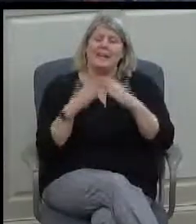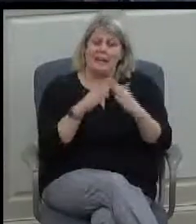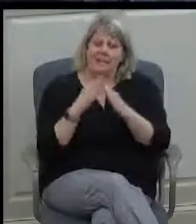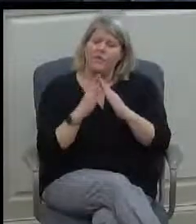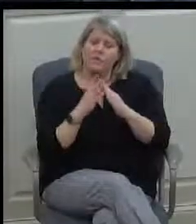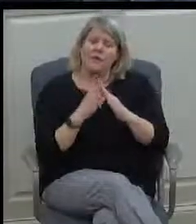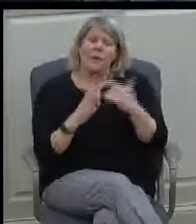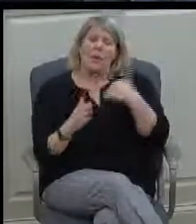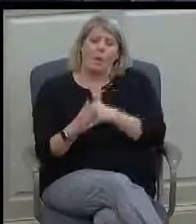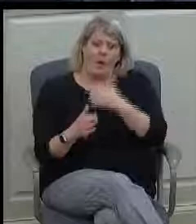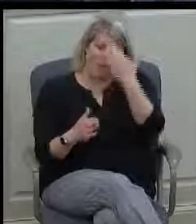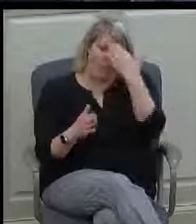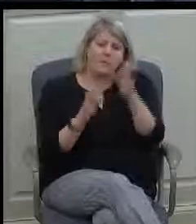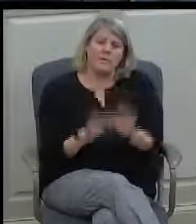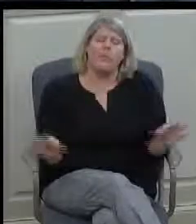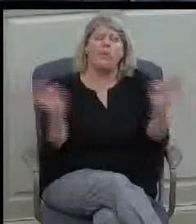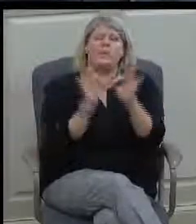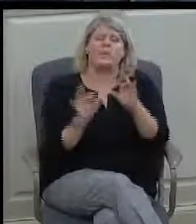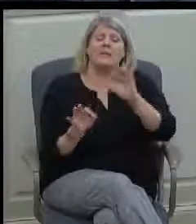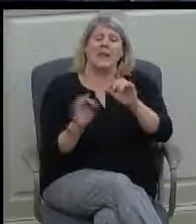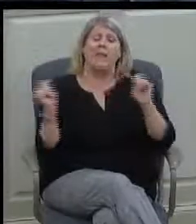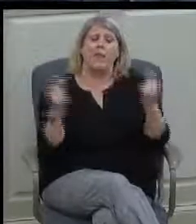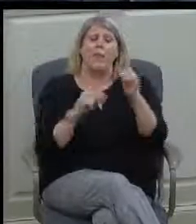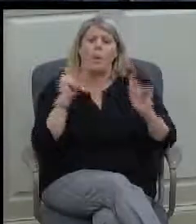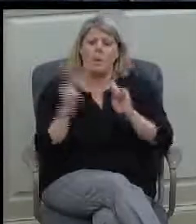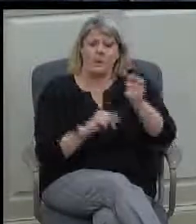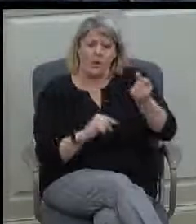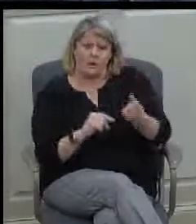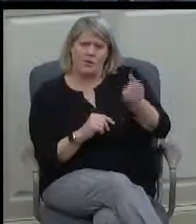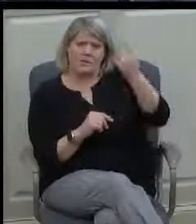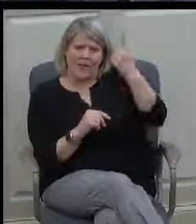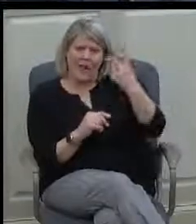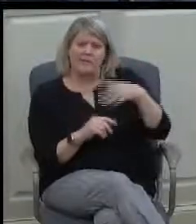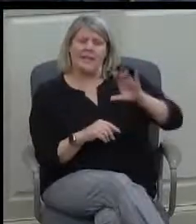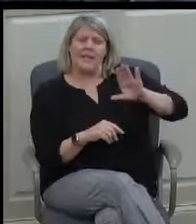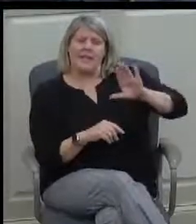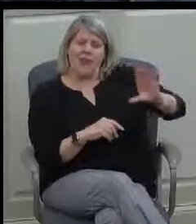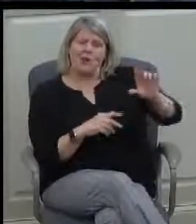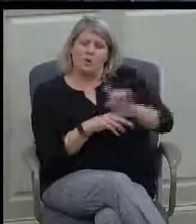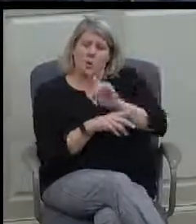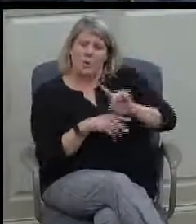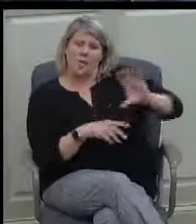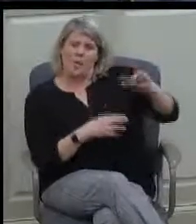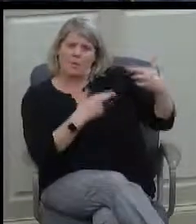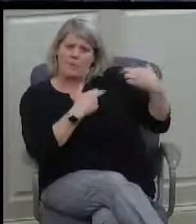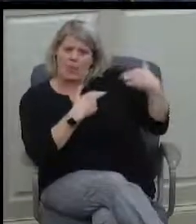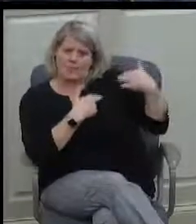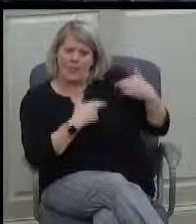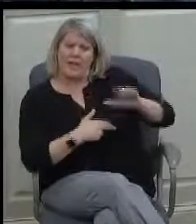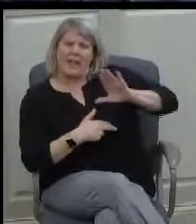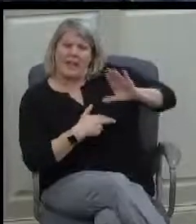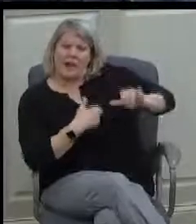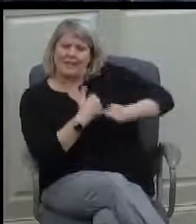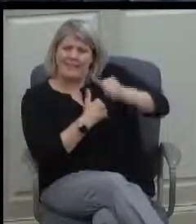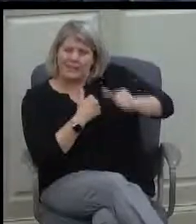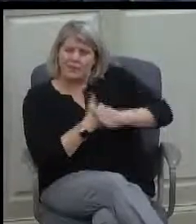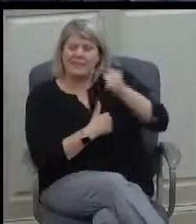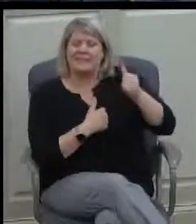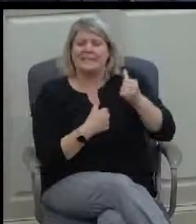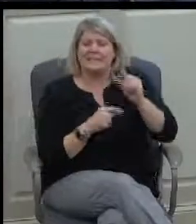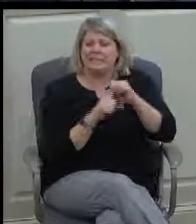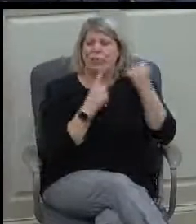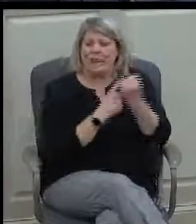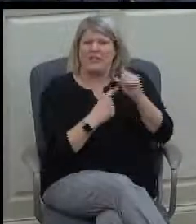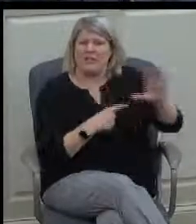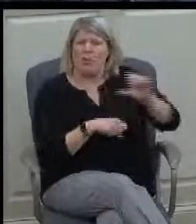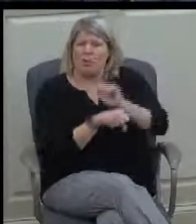citizens know and understand the duties, responsibilities, hazards, and sacrifices of their law enforcement agency,